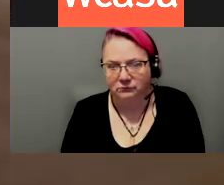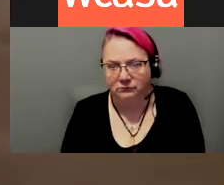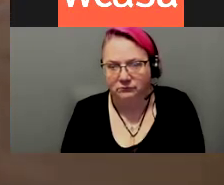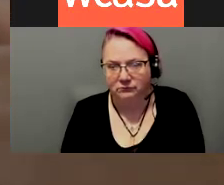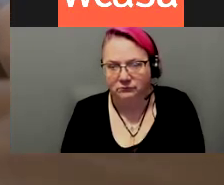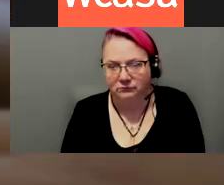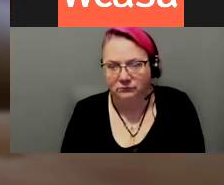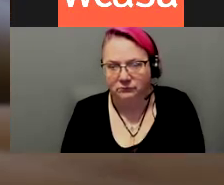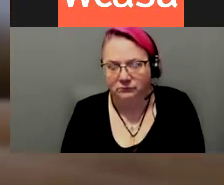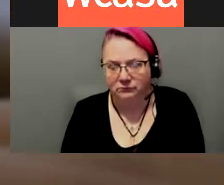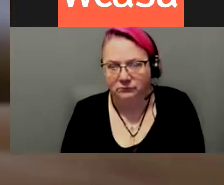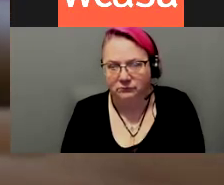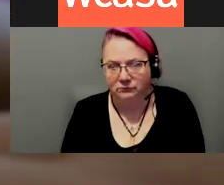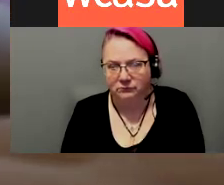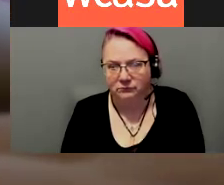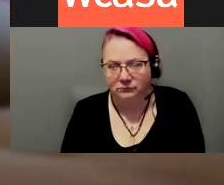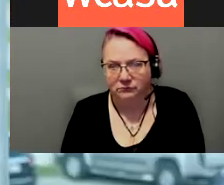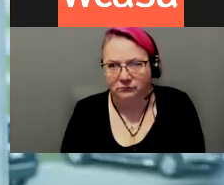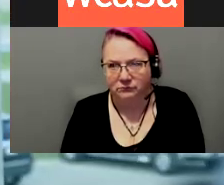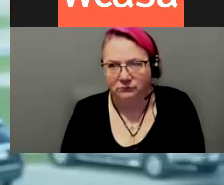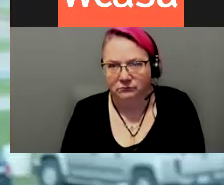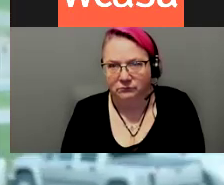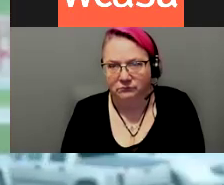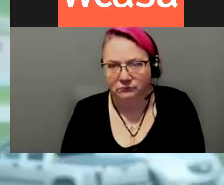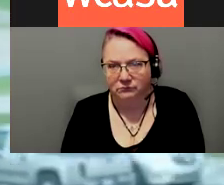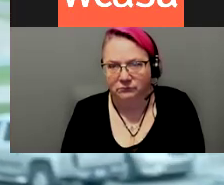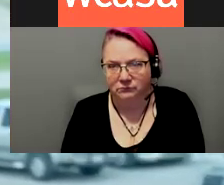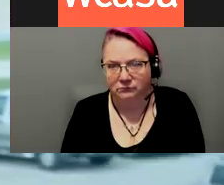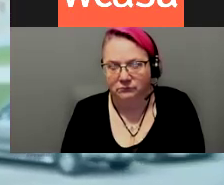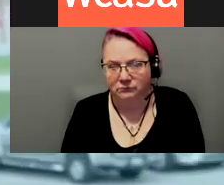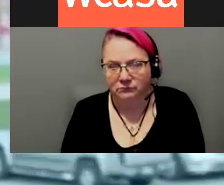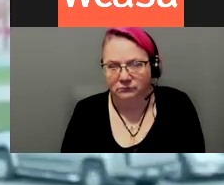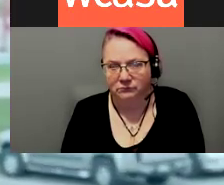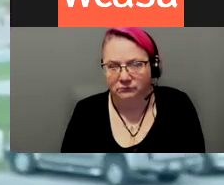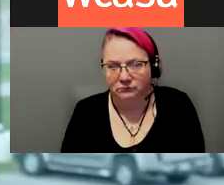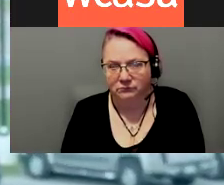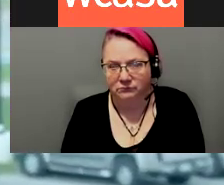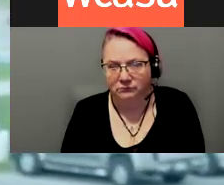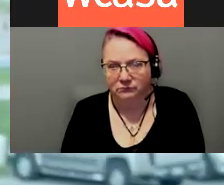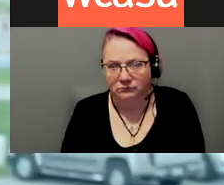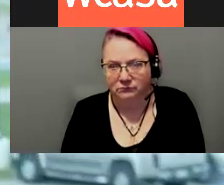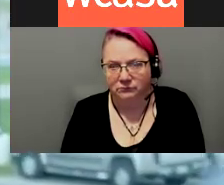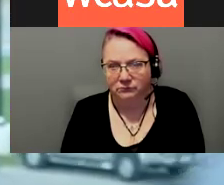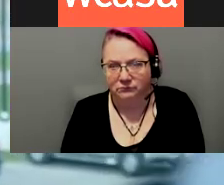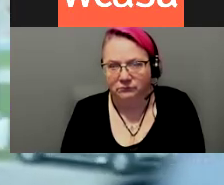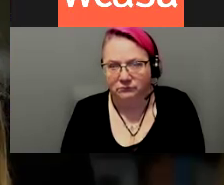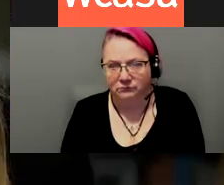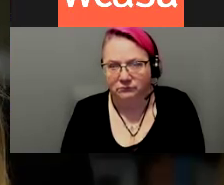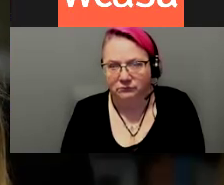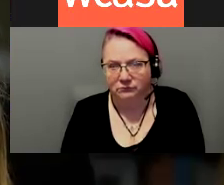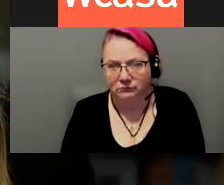chaos. I think we have a very polarized United States, and I think it's very easy to